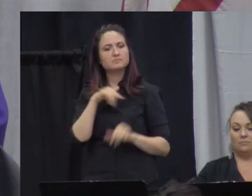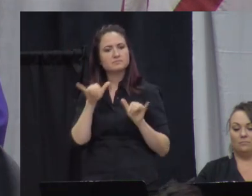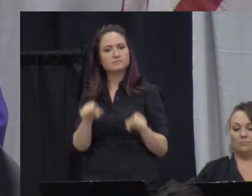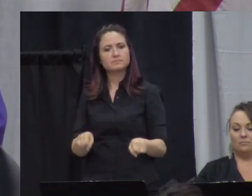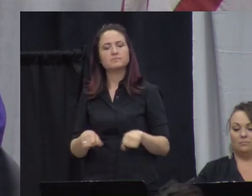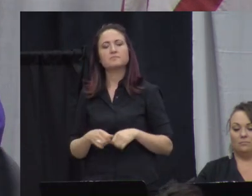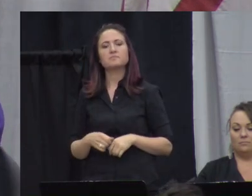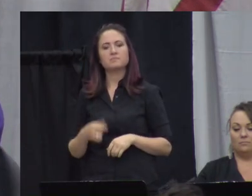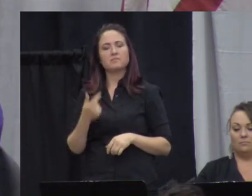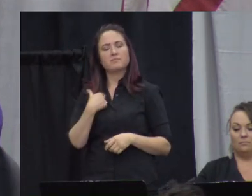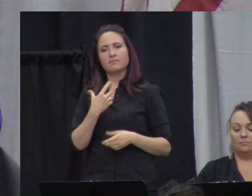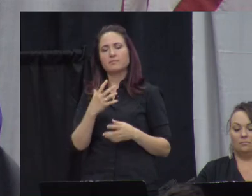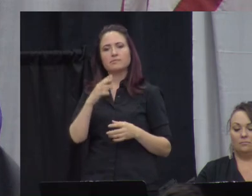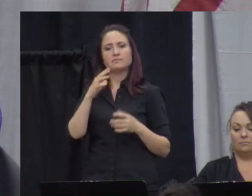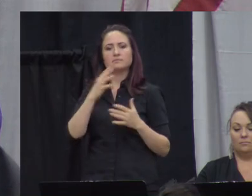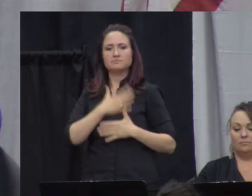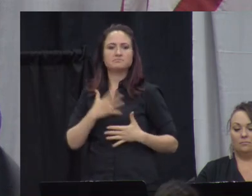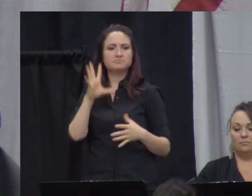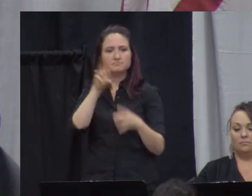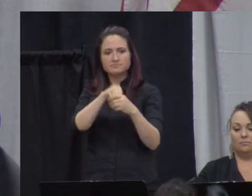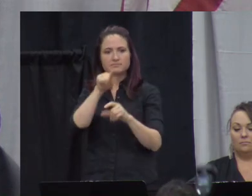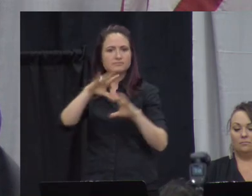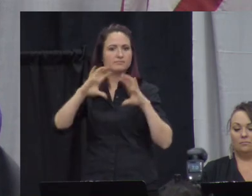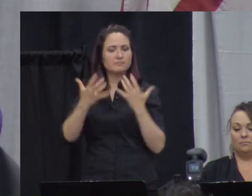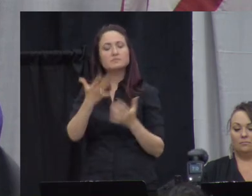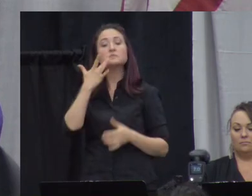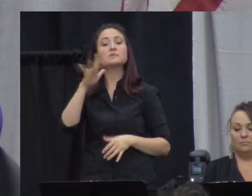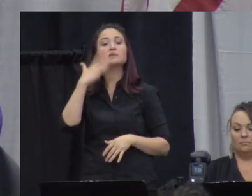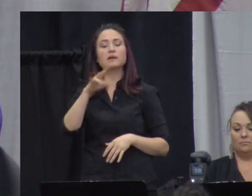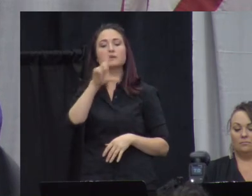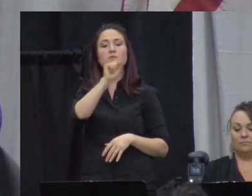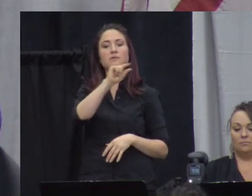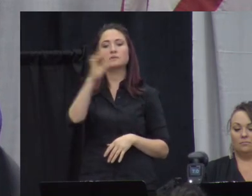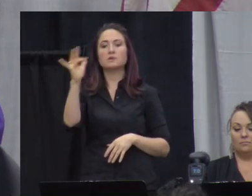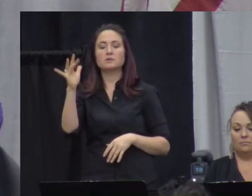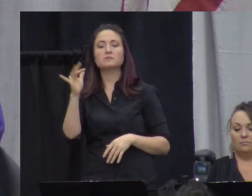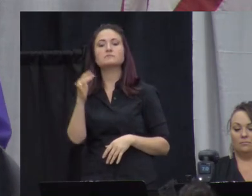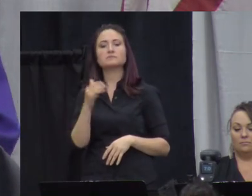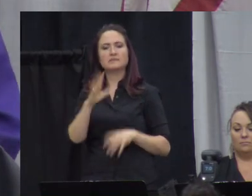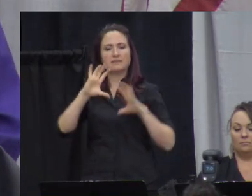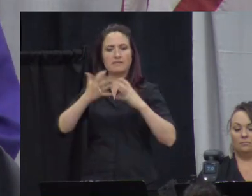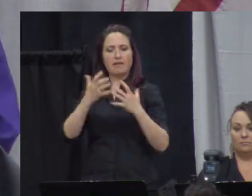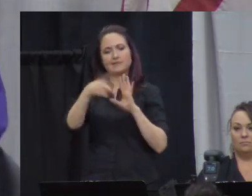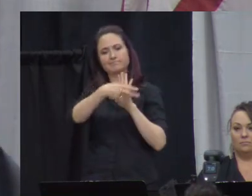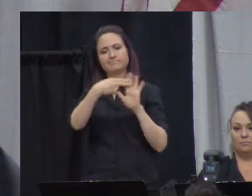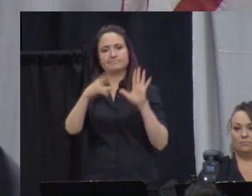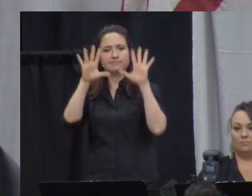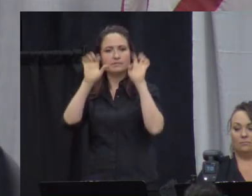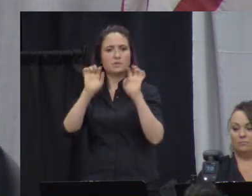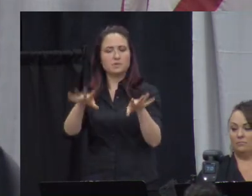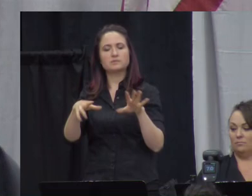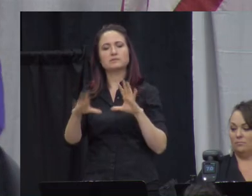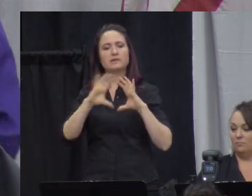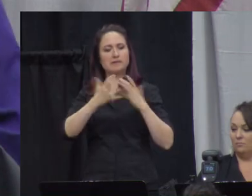to have been part of this class. Good luck, class of 2023, the class of the unknown, the class of great change. Thank you.